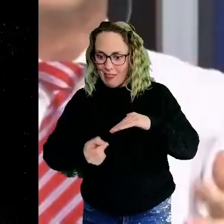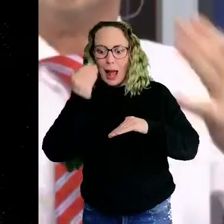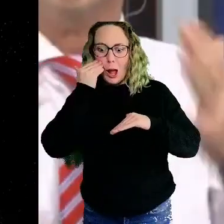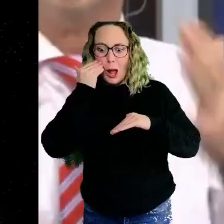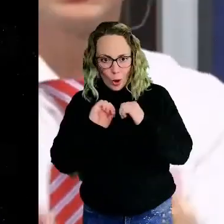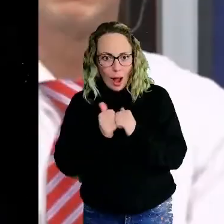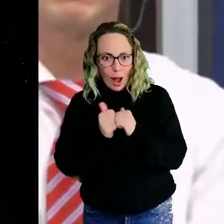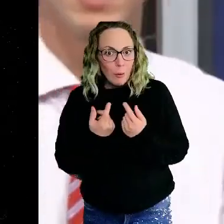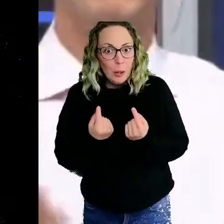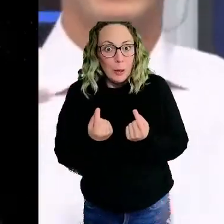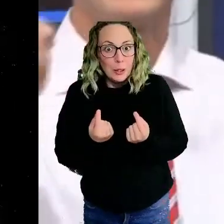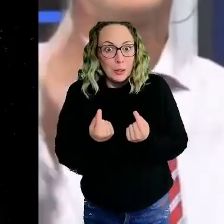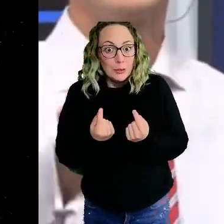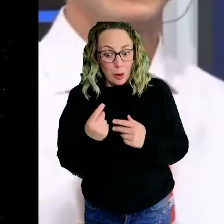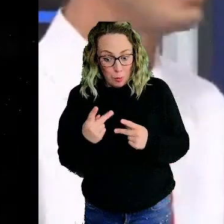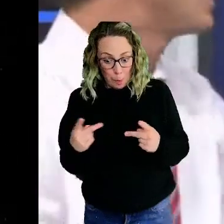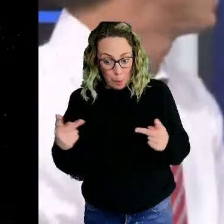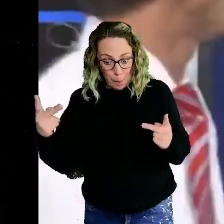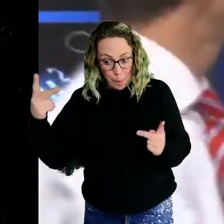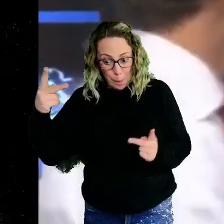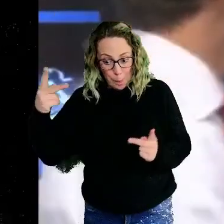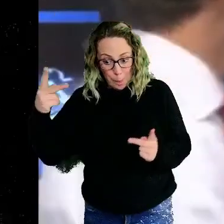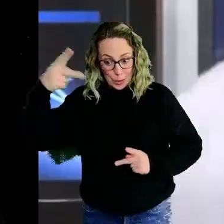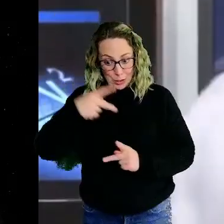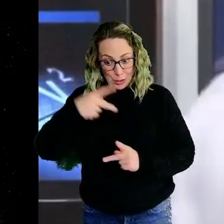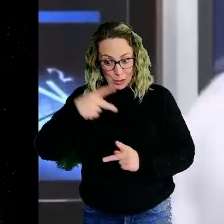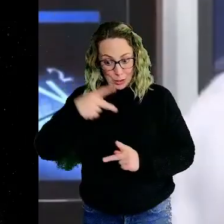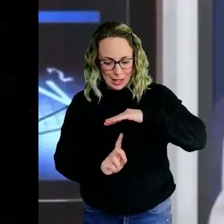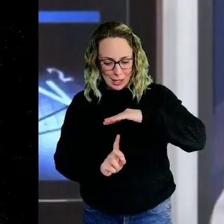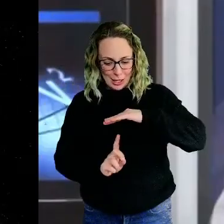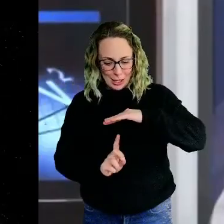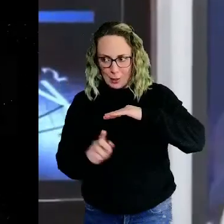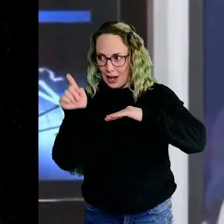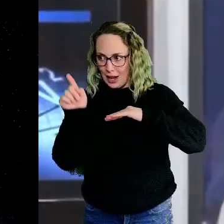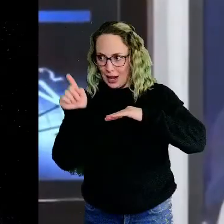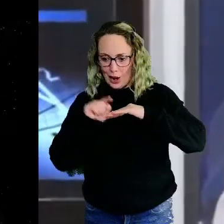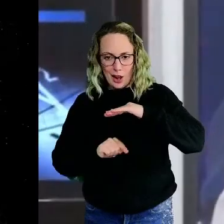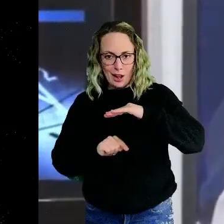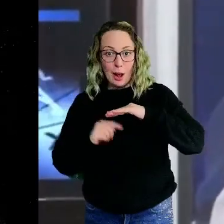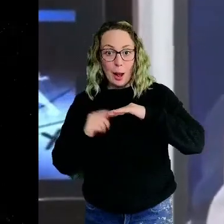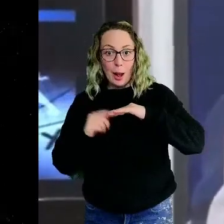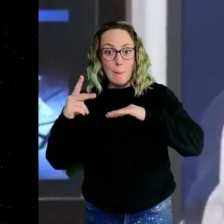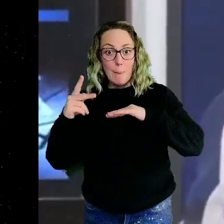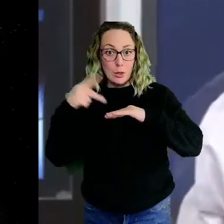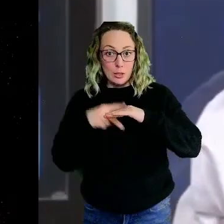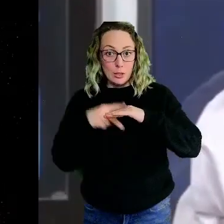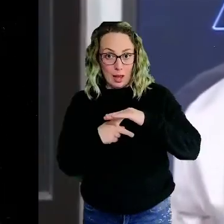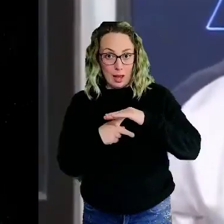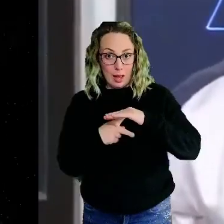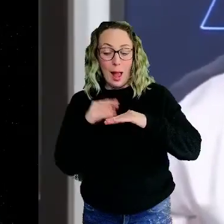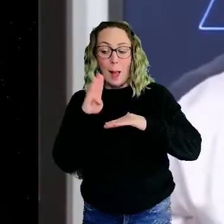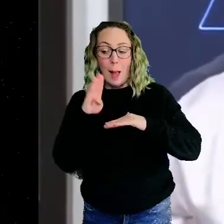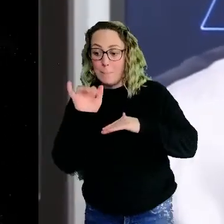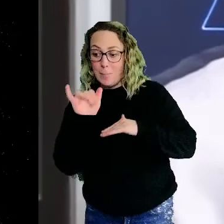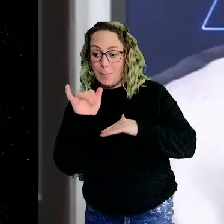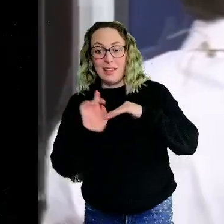simply multiply by the denominator. I know. If I multiply by the